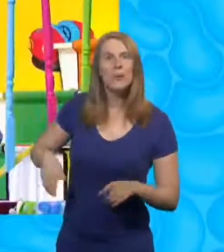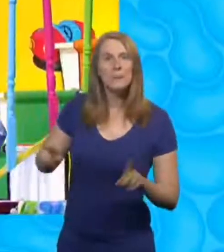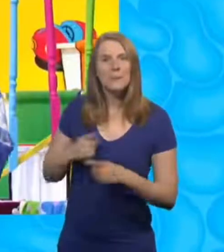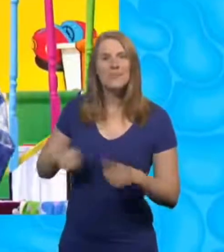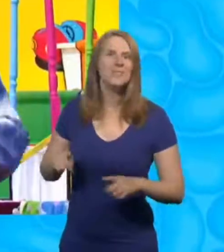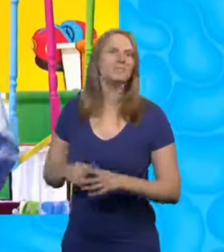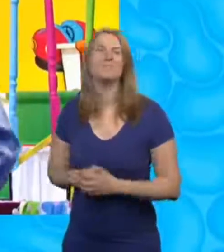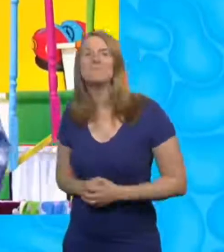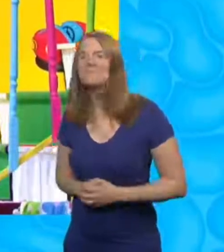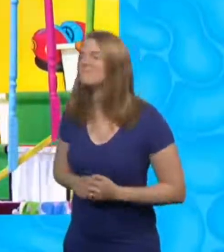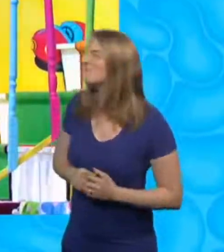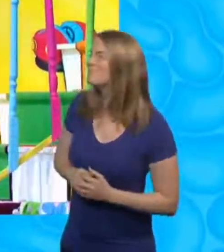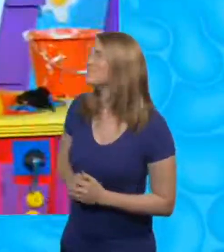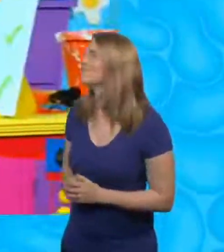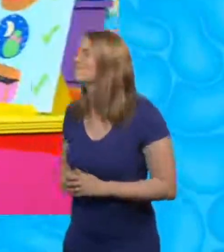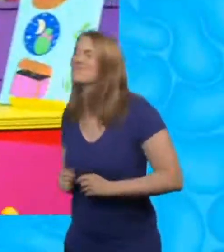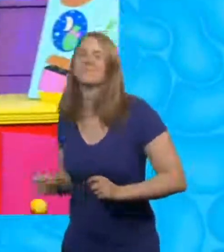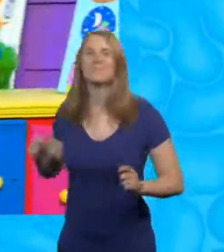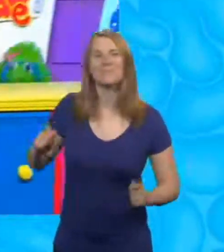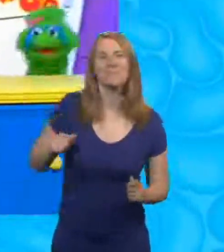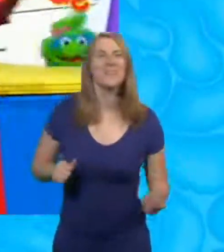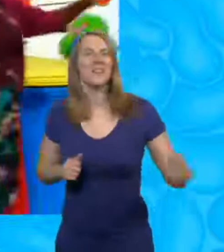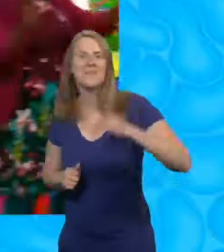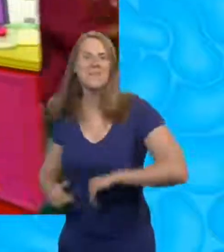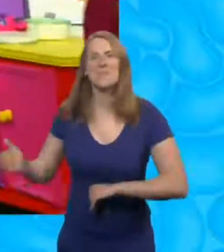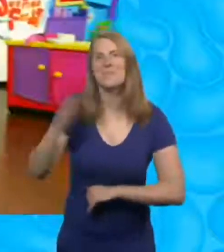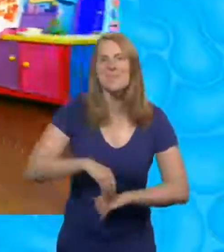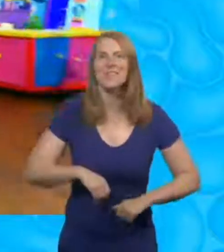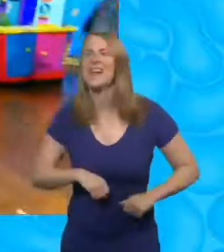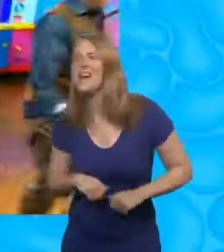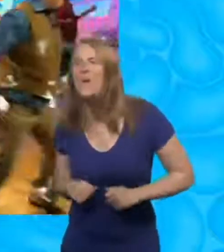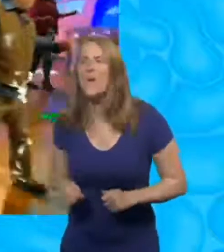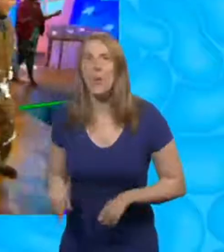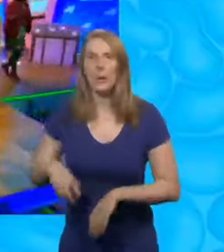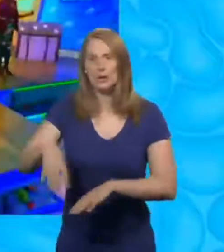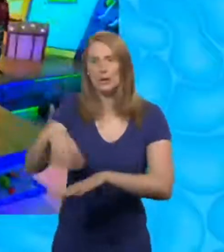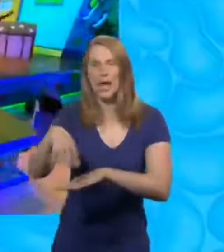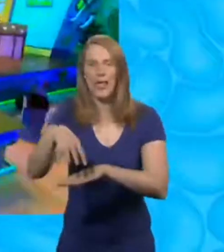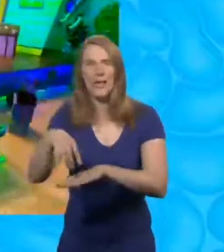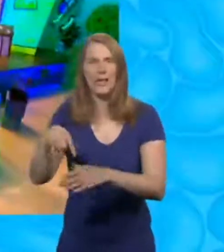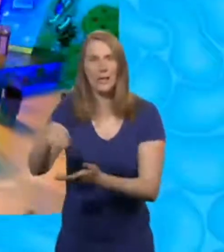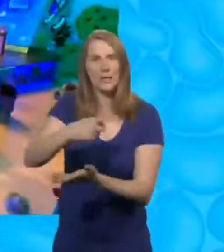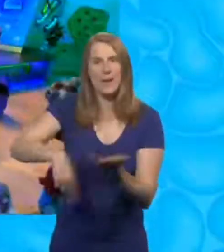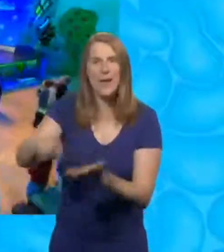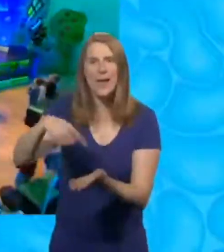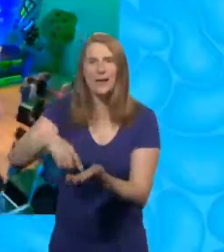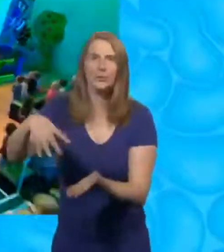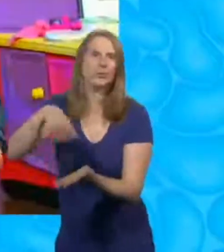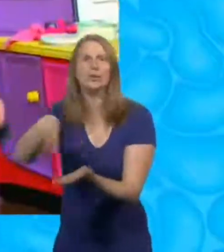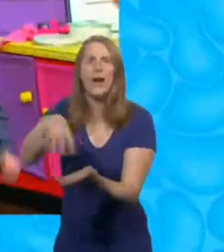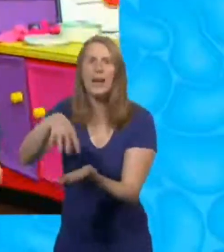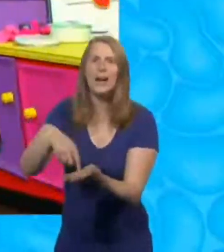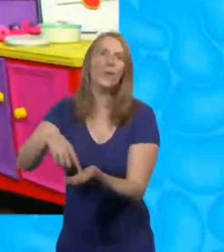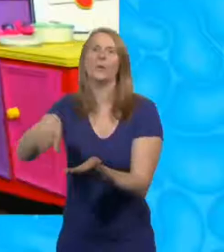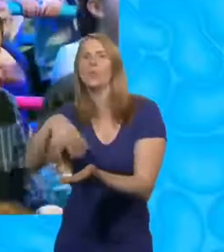it, Dakota! Come on, everyone, it's Jelly on a Plate! Jelly on a Plate! A jelly on a plate!